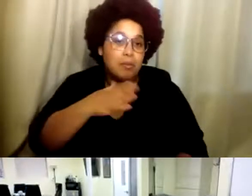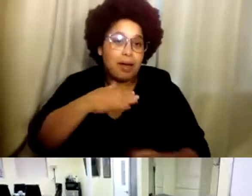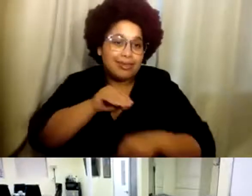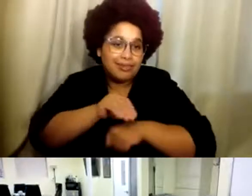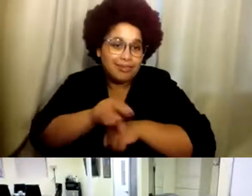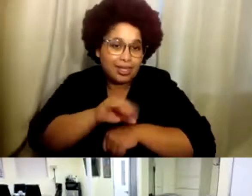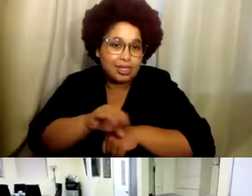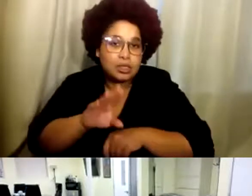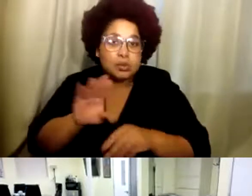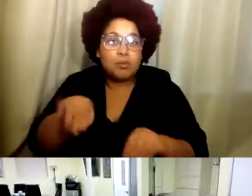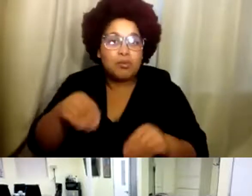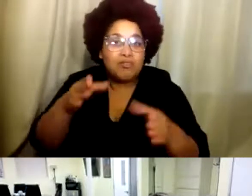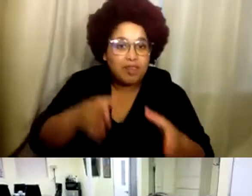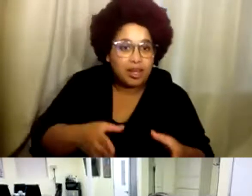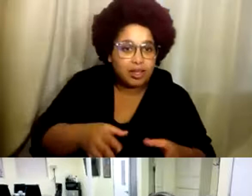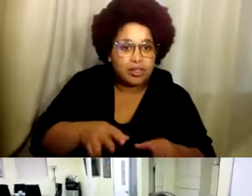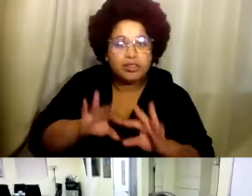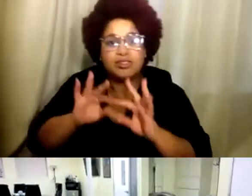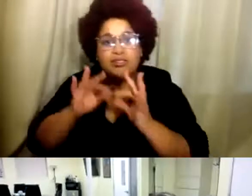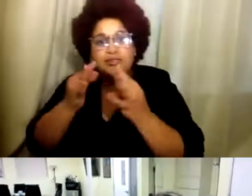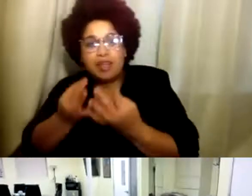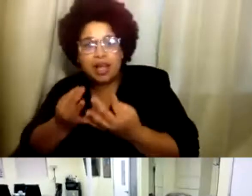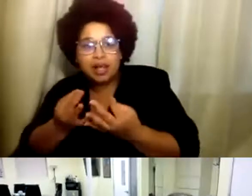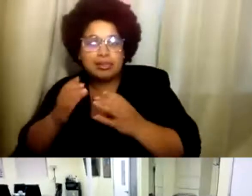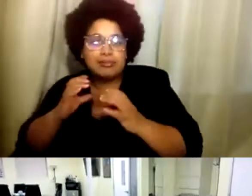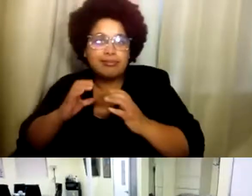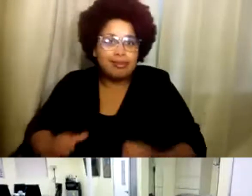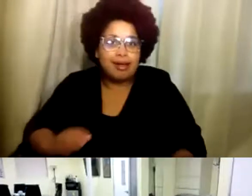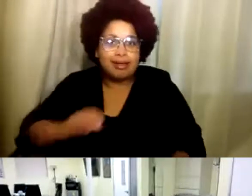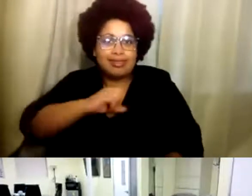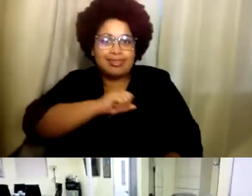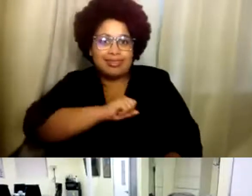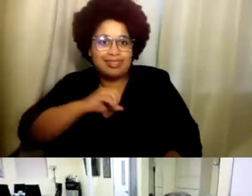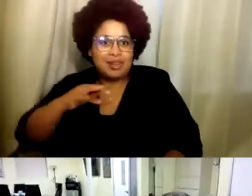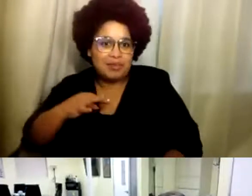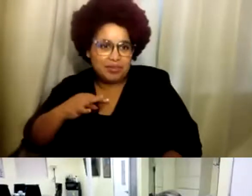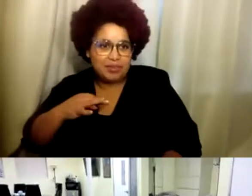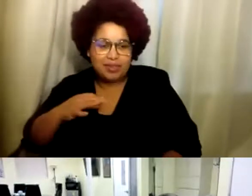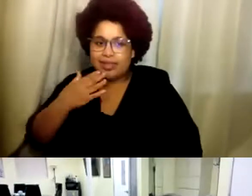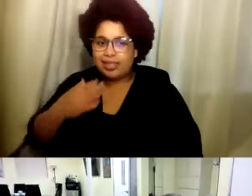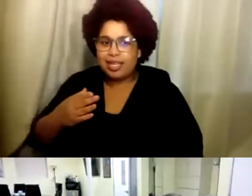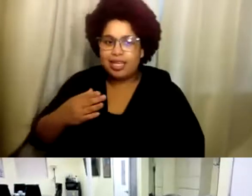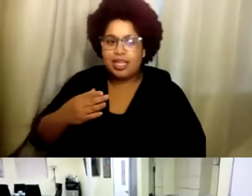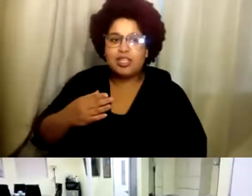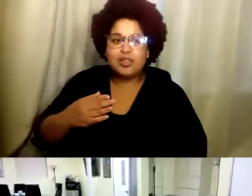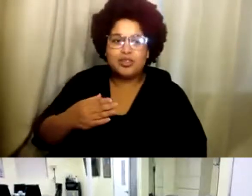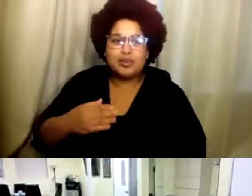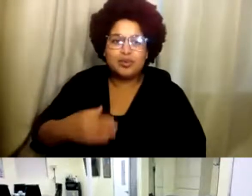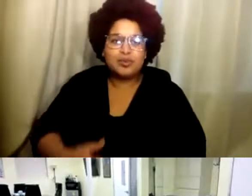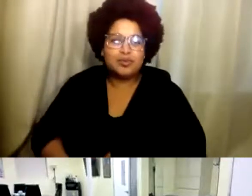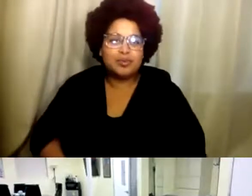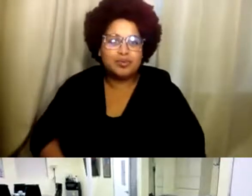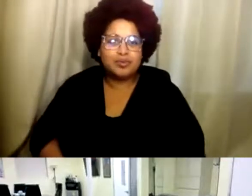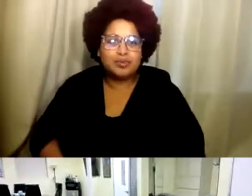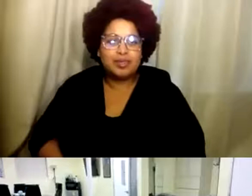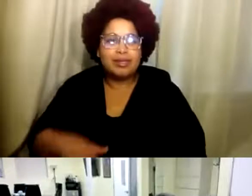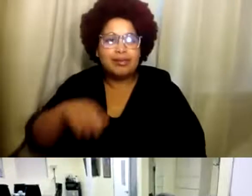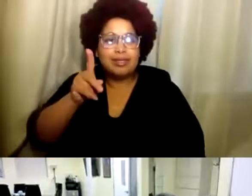to providers and families and clients and staff. Thanks, Janet. So Kim, same question.